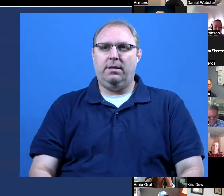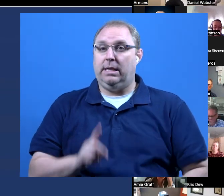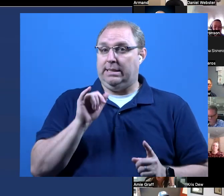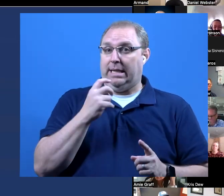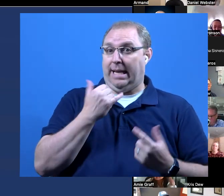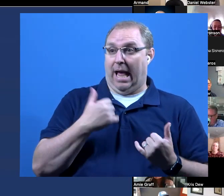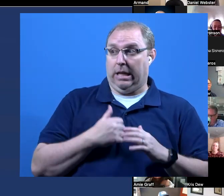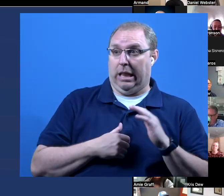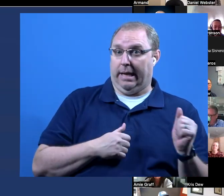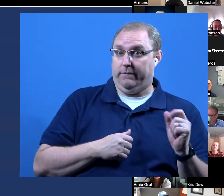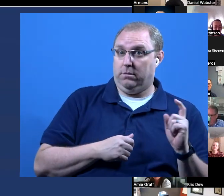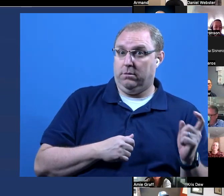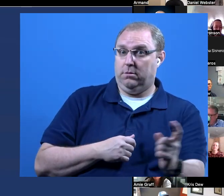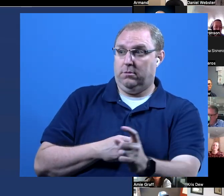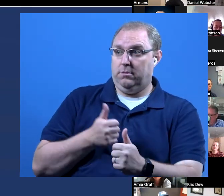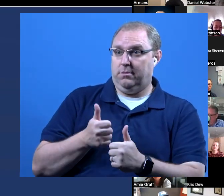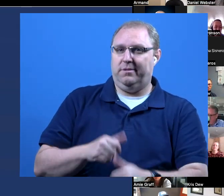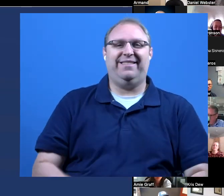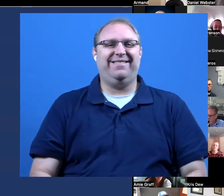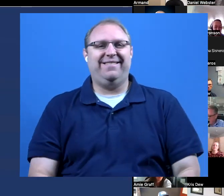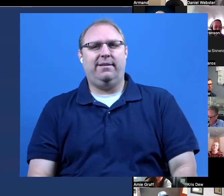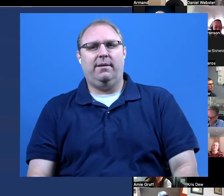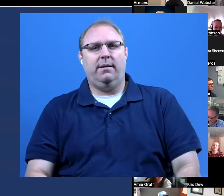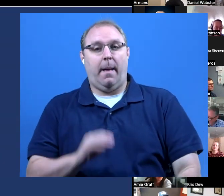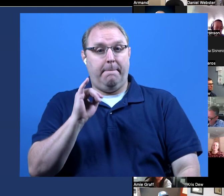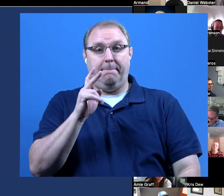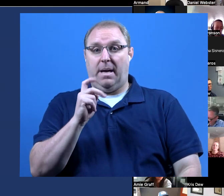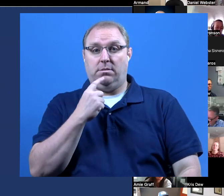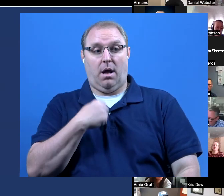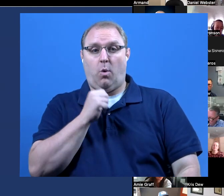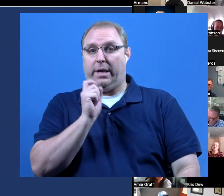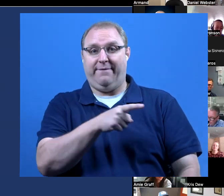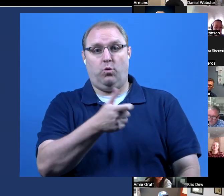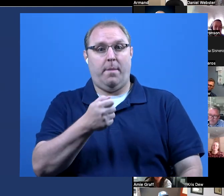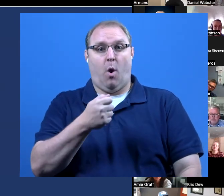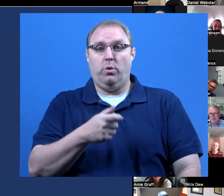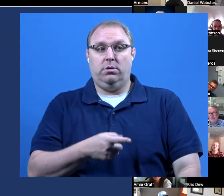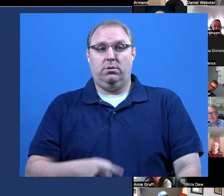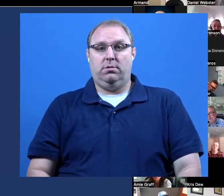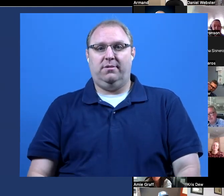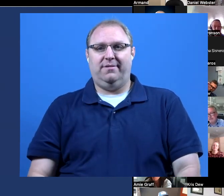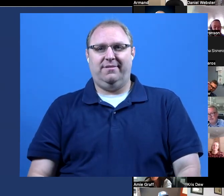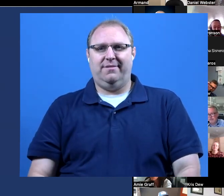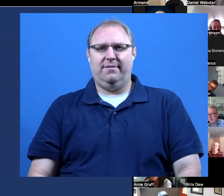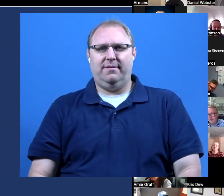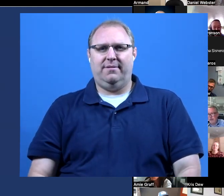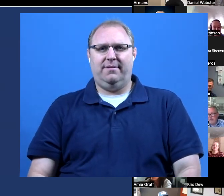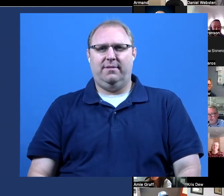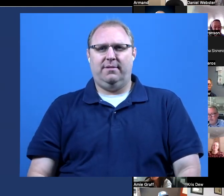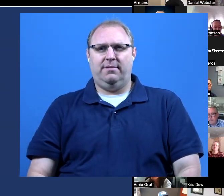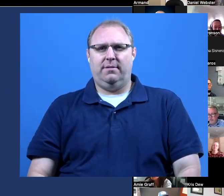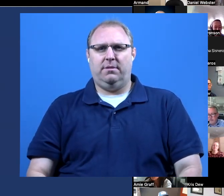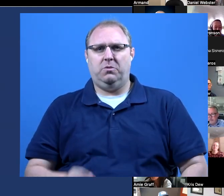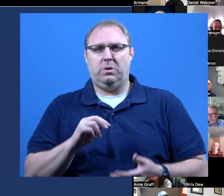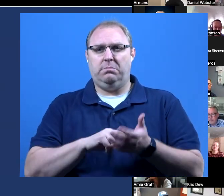desirous to help you with navigating these issues. They are complicated. Often they require